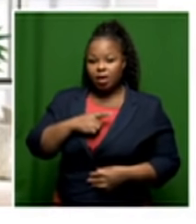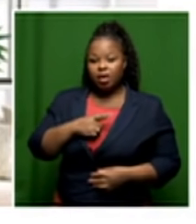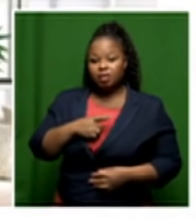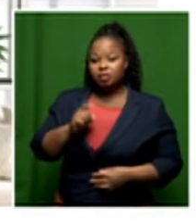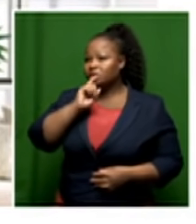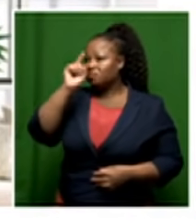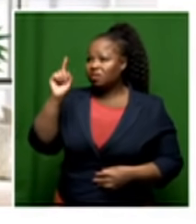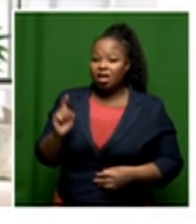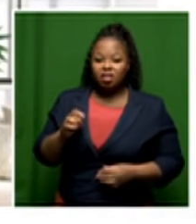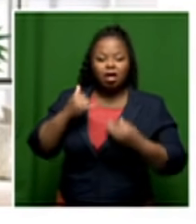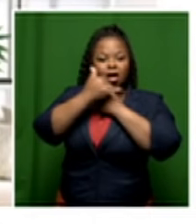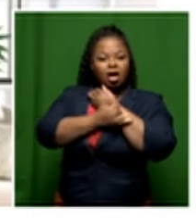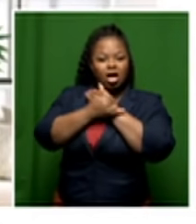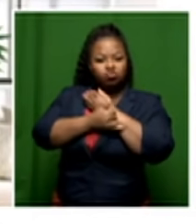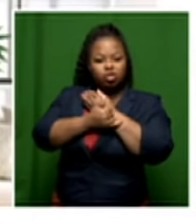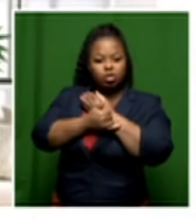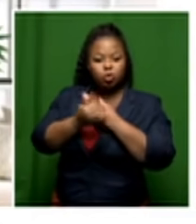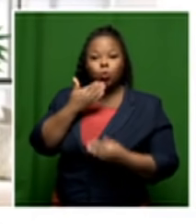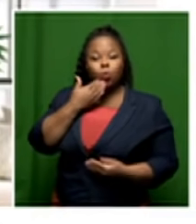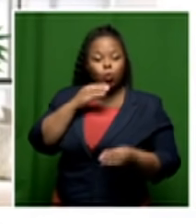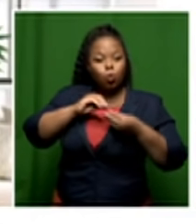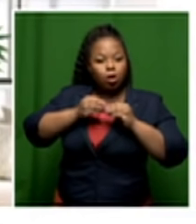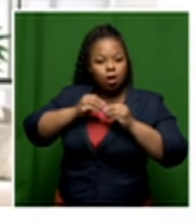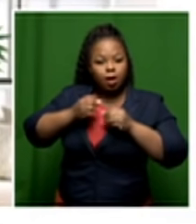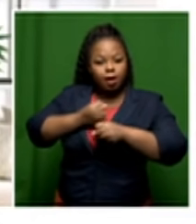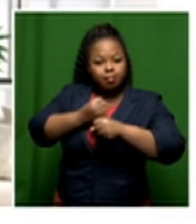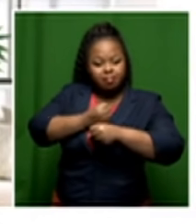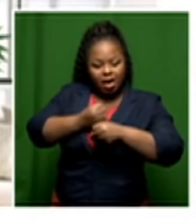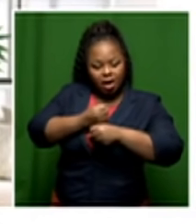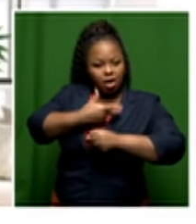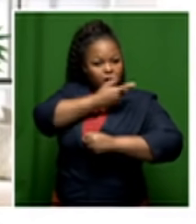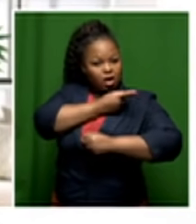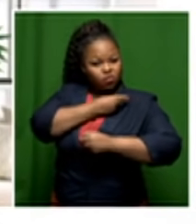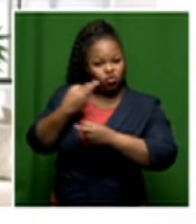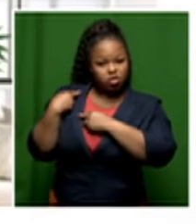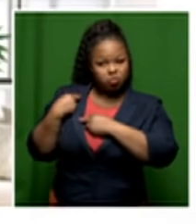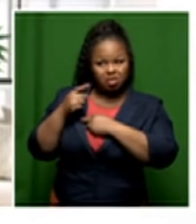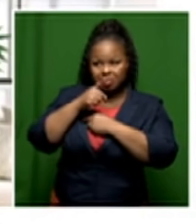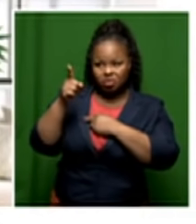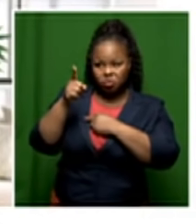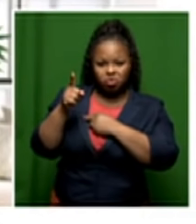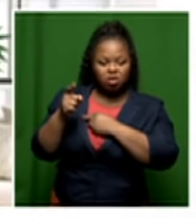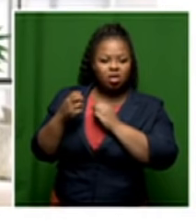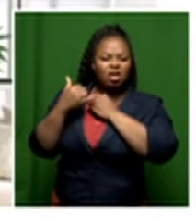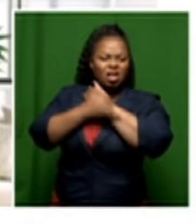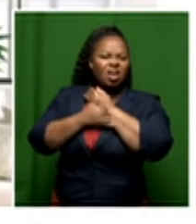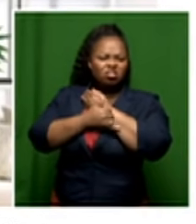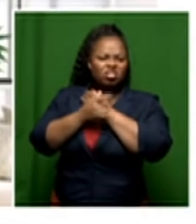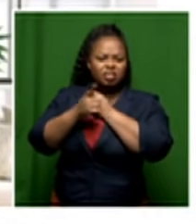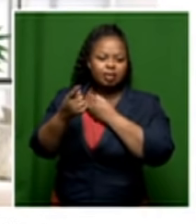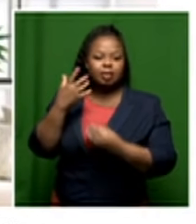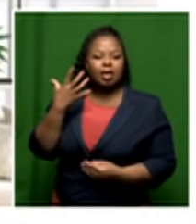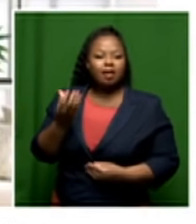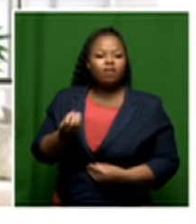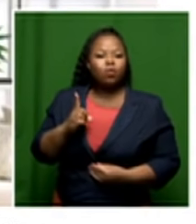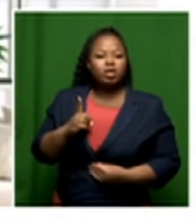developed nations that actually develop these vaccines, they actually imposed what we would call